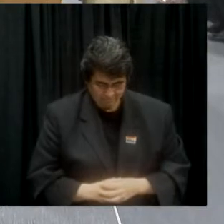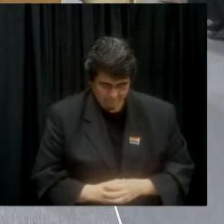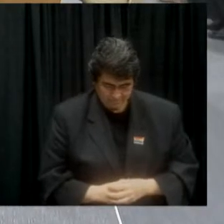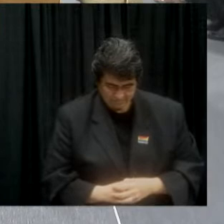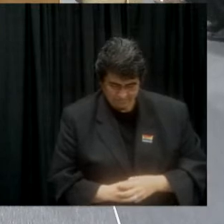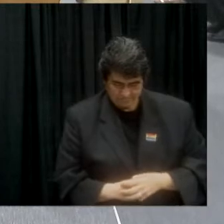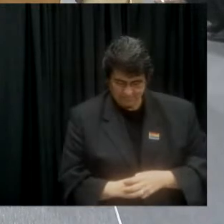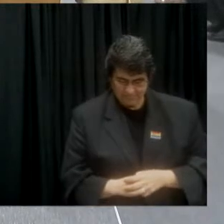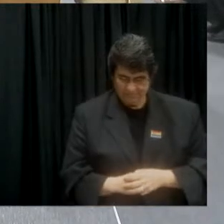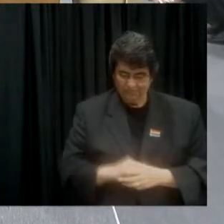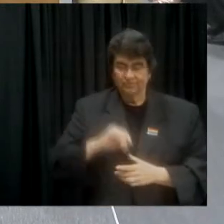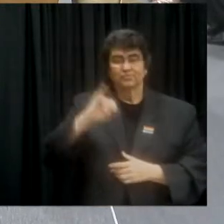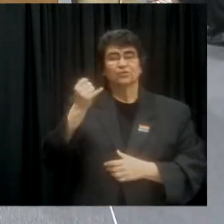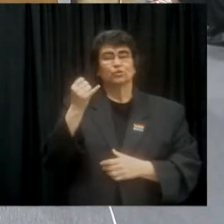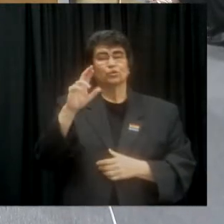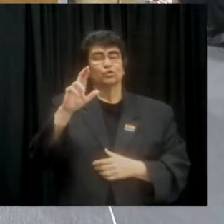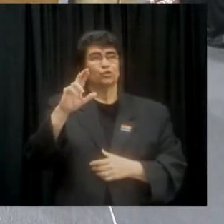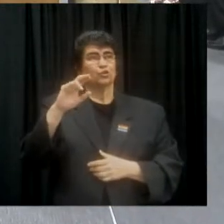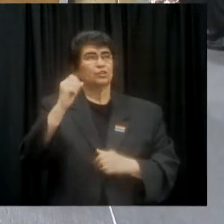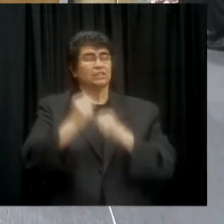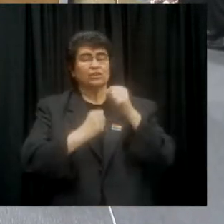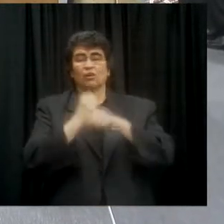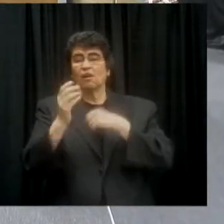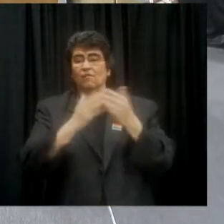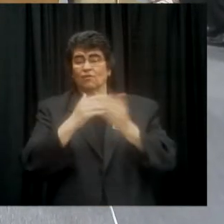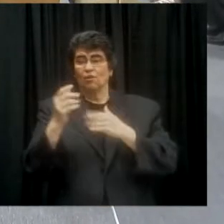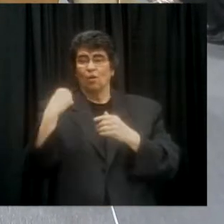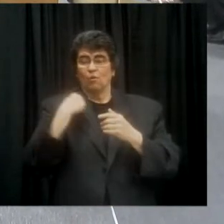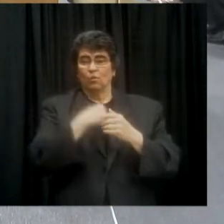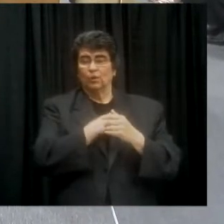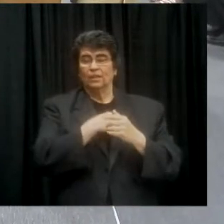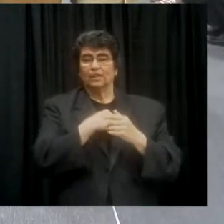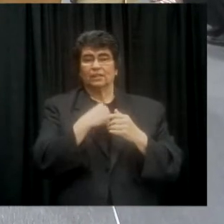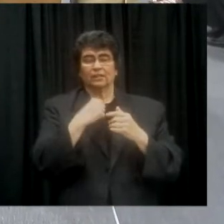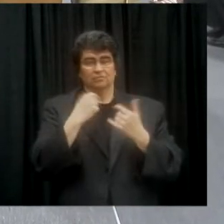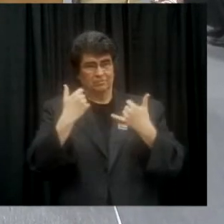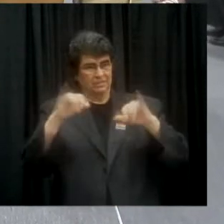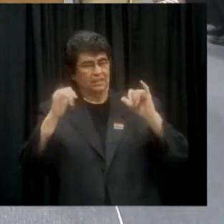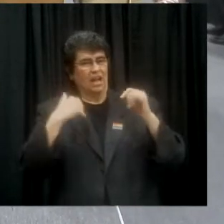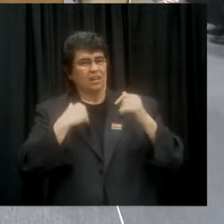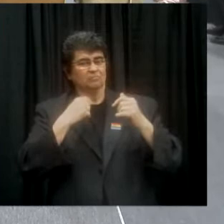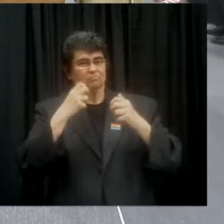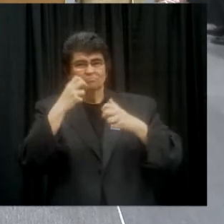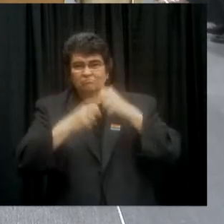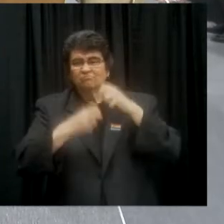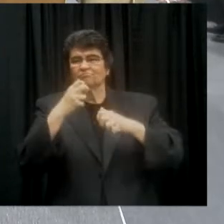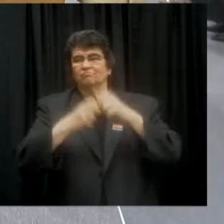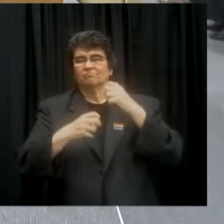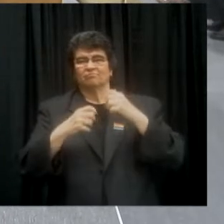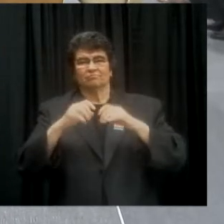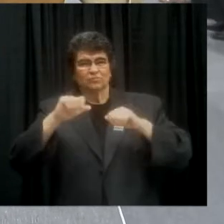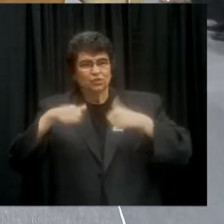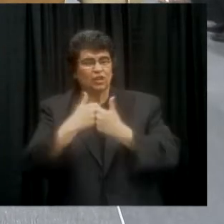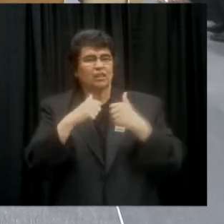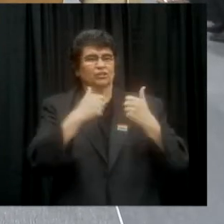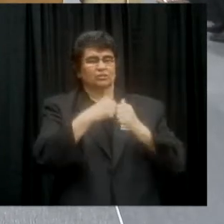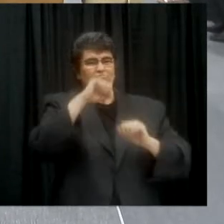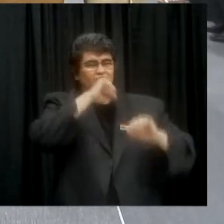You know, and junior year, even though we were in person, we still faced the many challenges and repercussions of